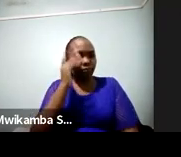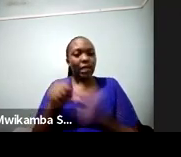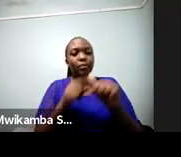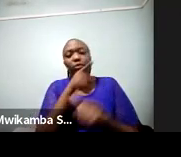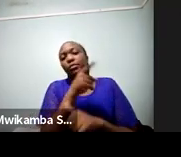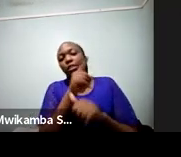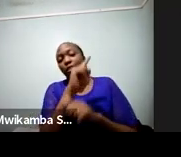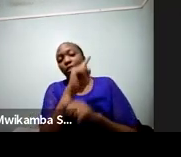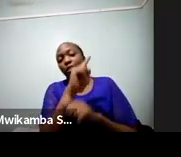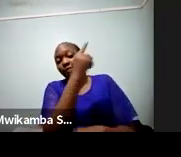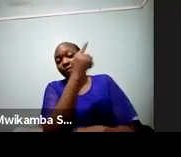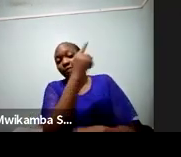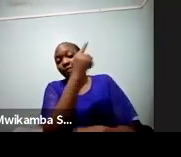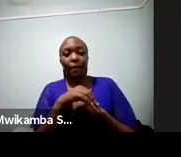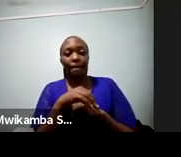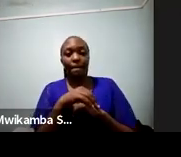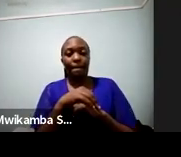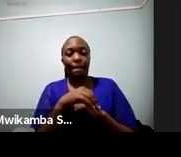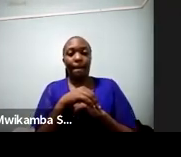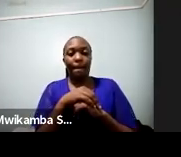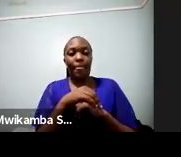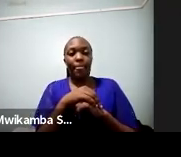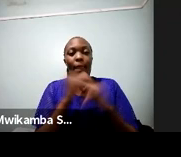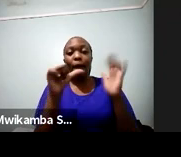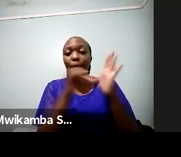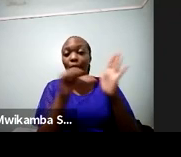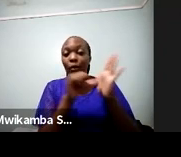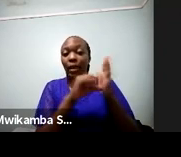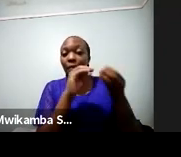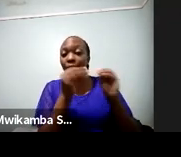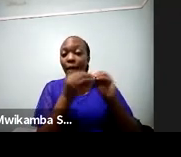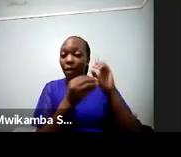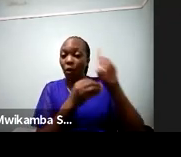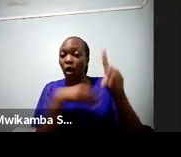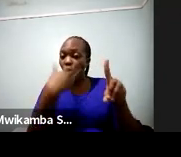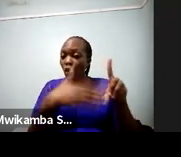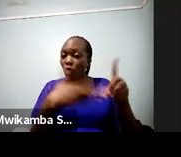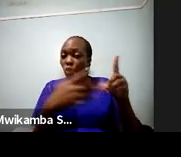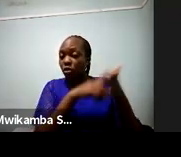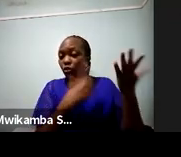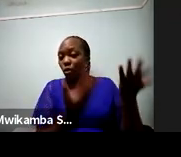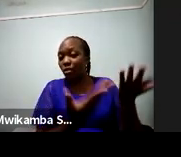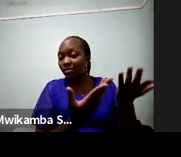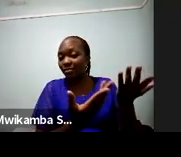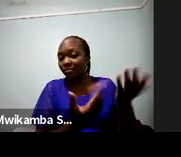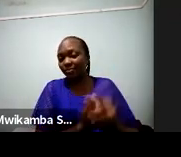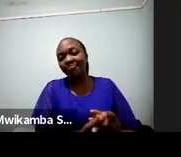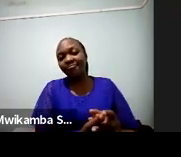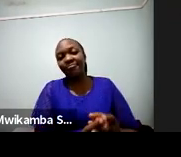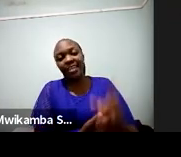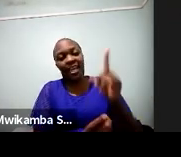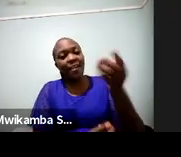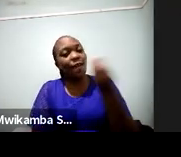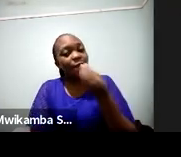as Faith has said, is you really have to mind about food and health. Every day I wake up, I find my stomach is